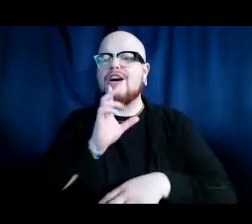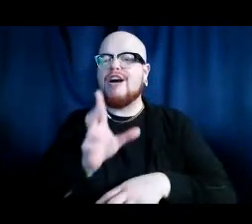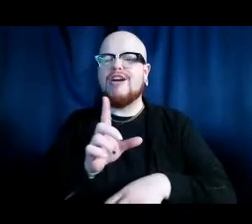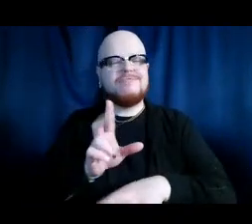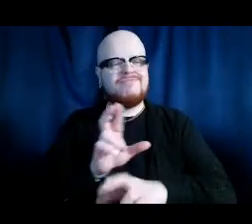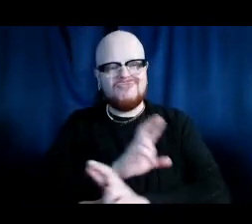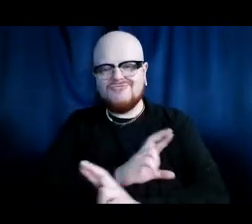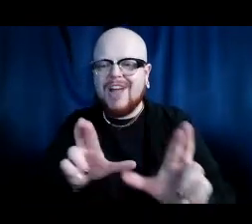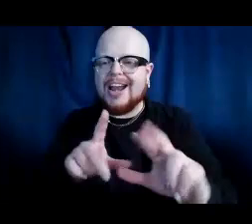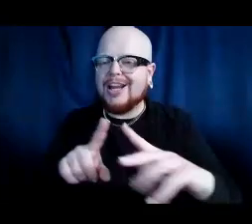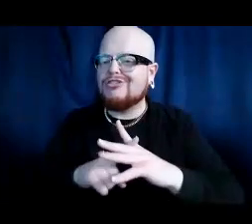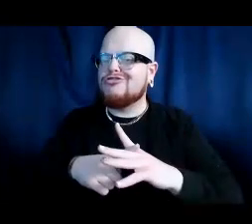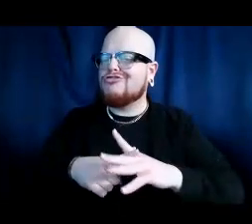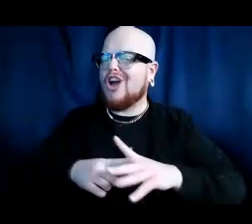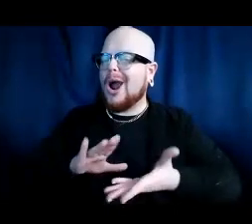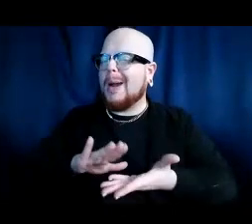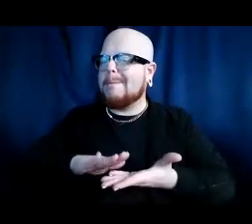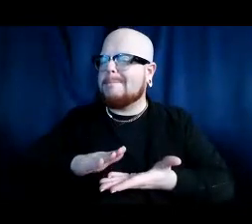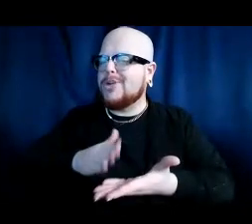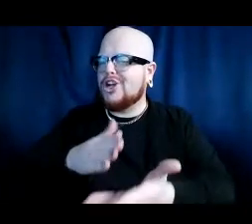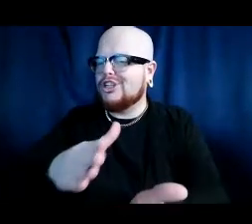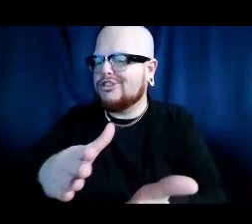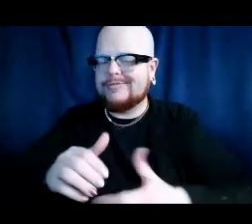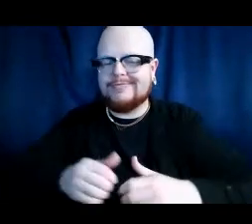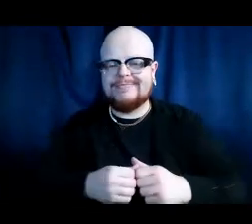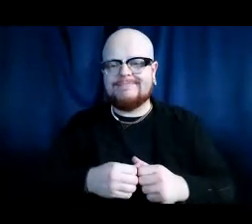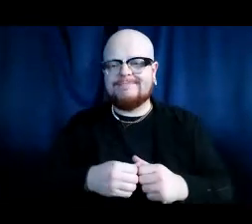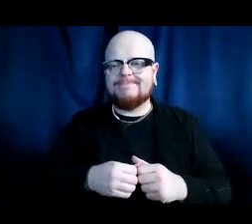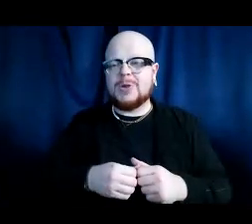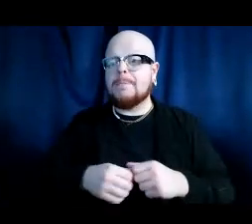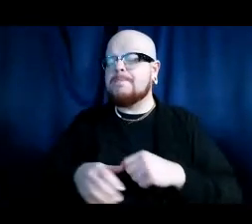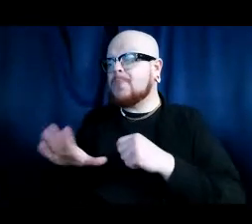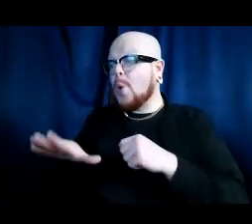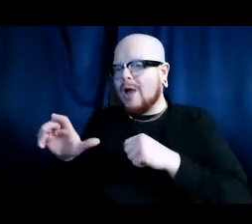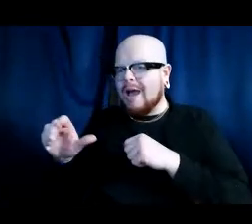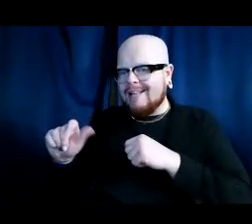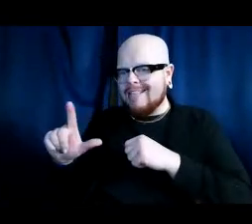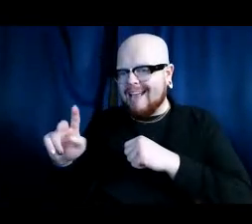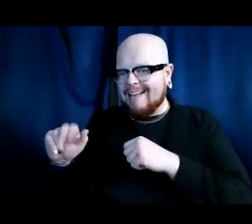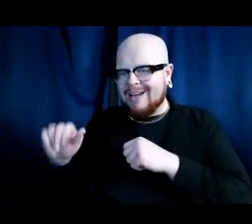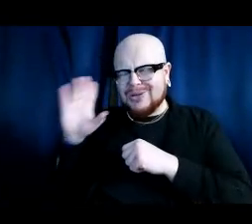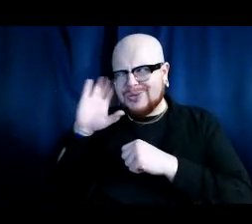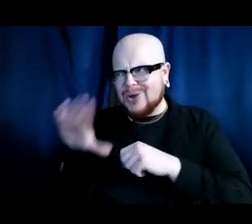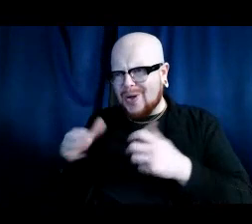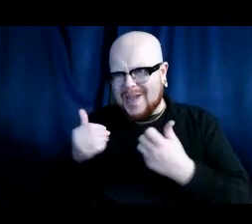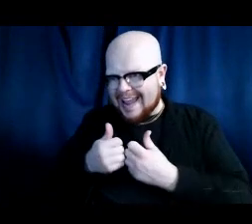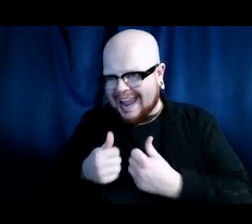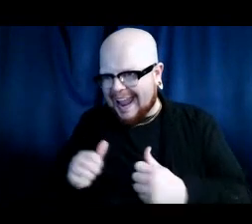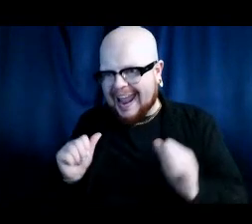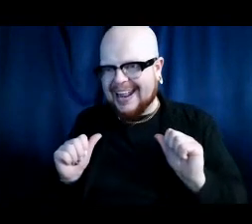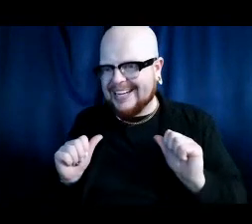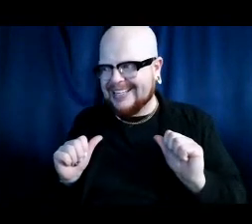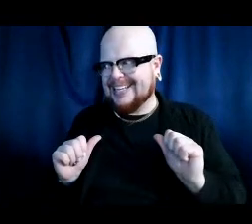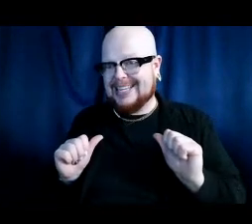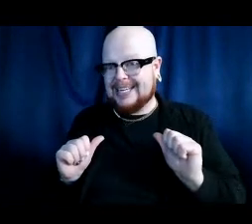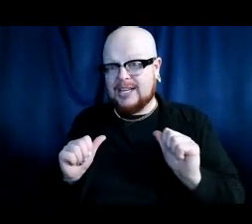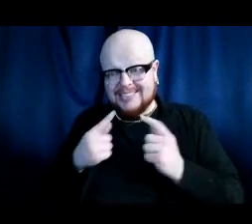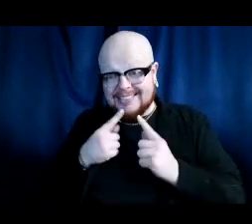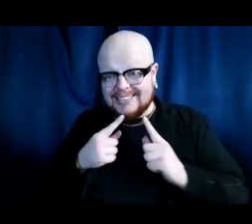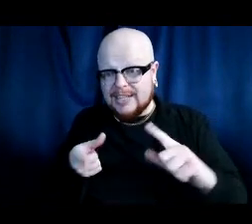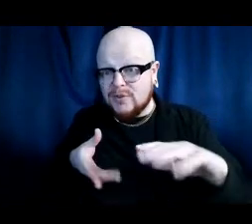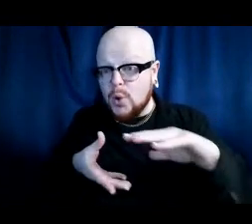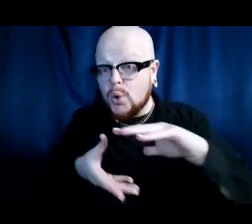Alanna, as with any culinary venture, success begins with a good recipe. This is also true when an